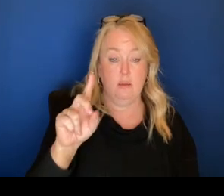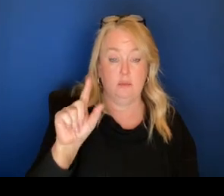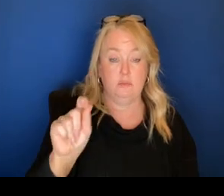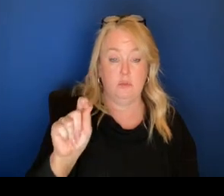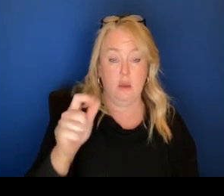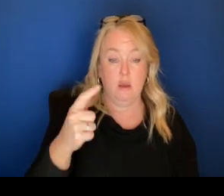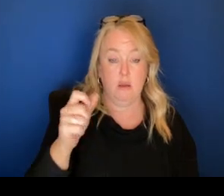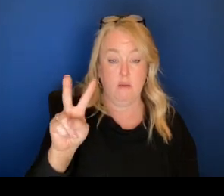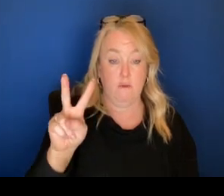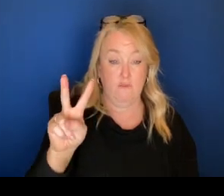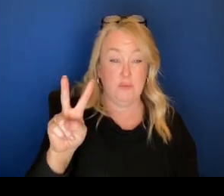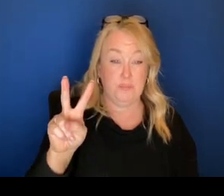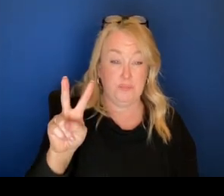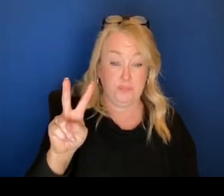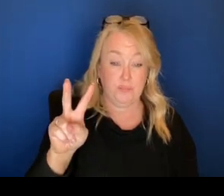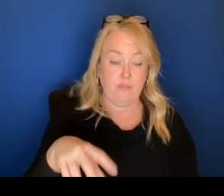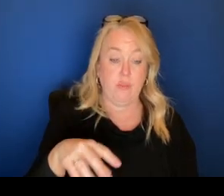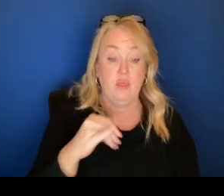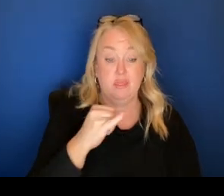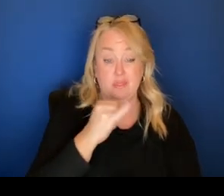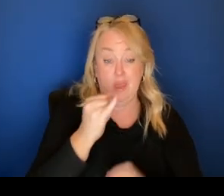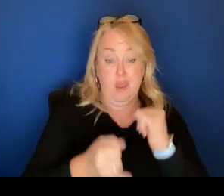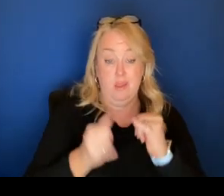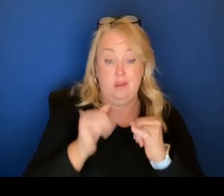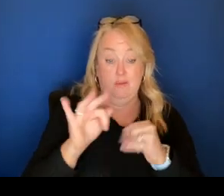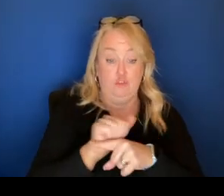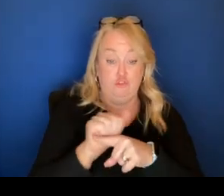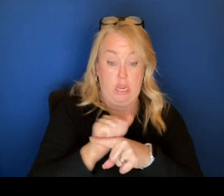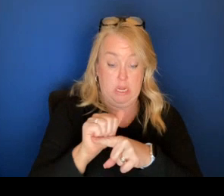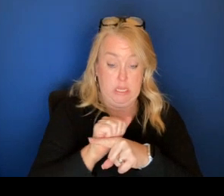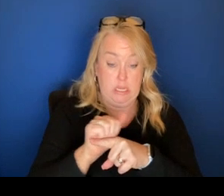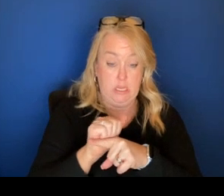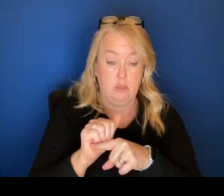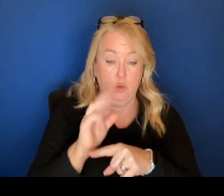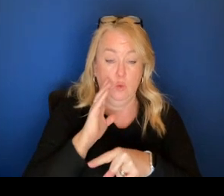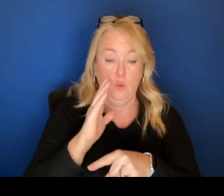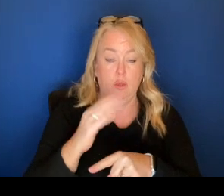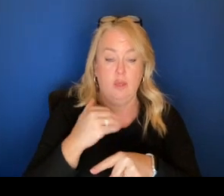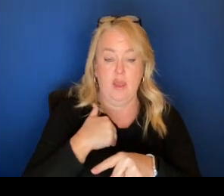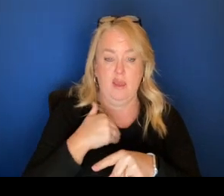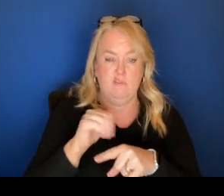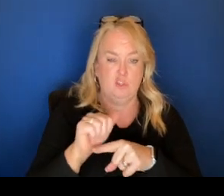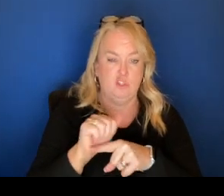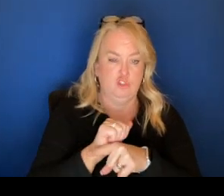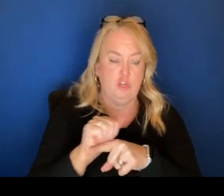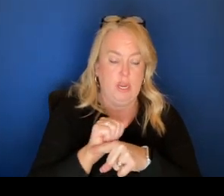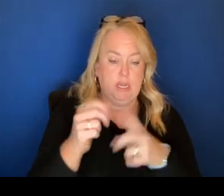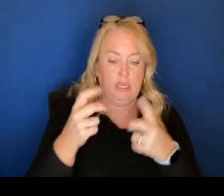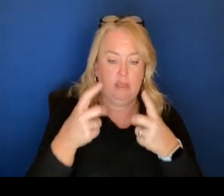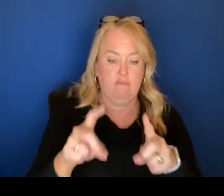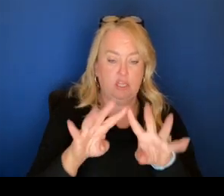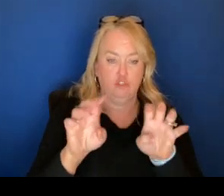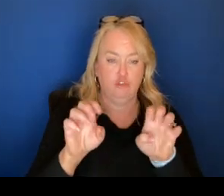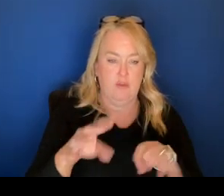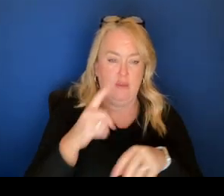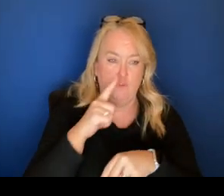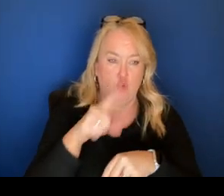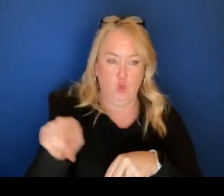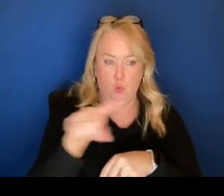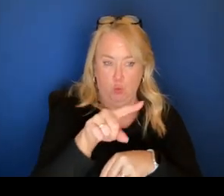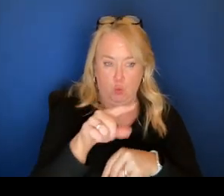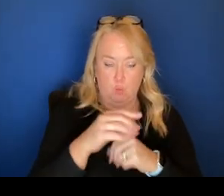fairhousingfirst@hud.gov. At the end of this training, there is a training event survey for you to